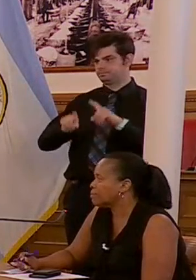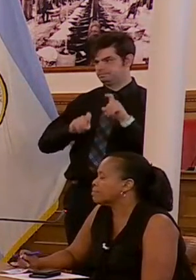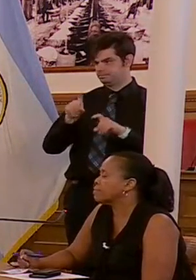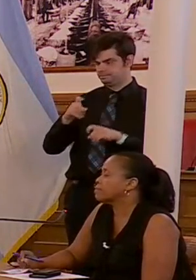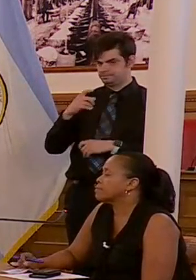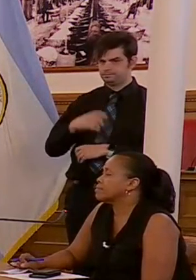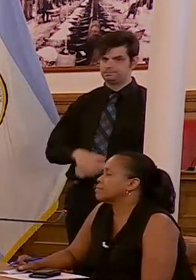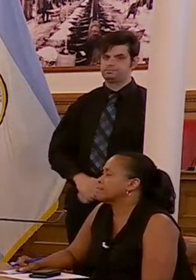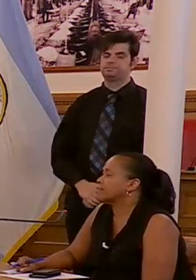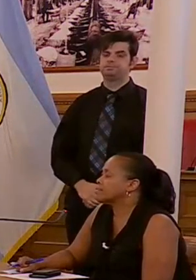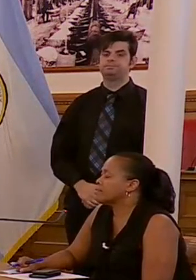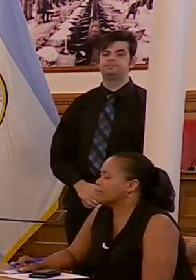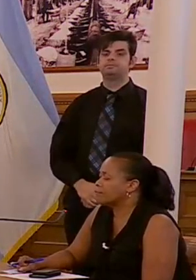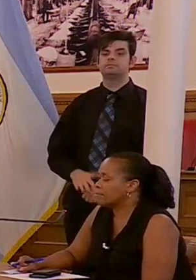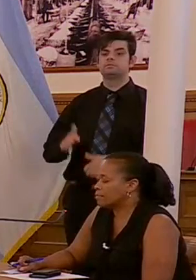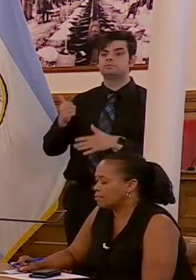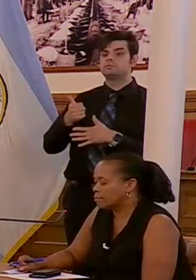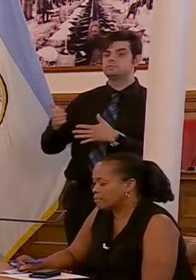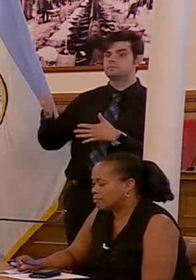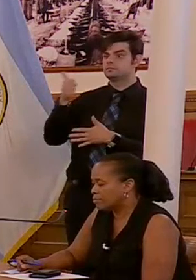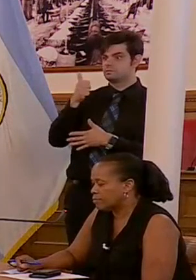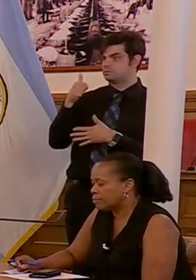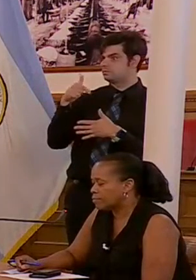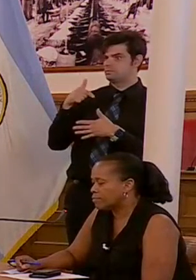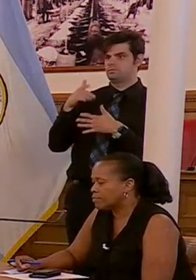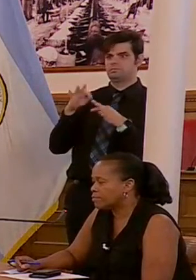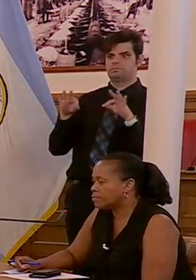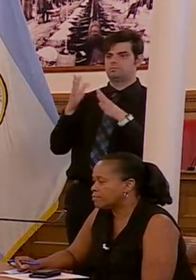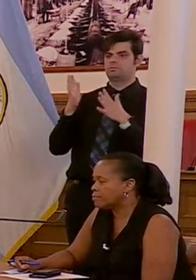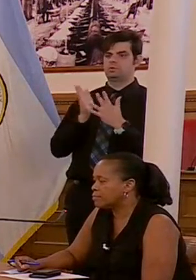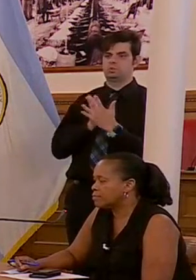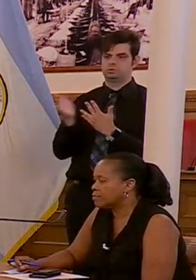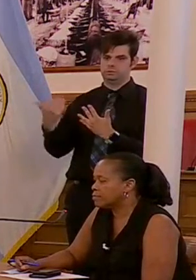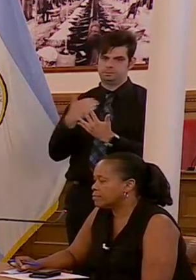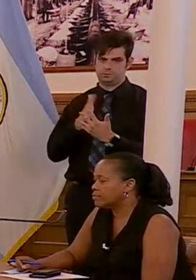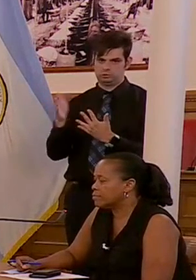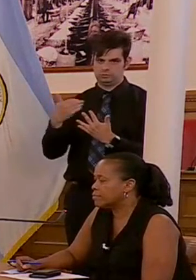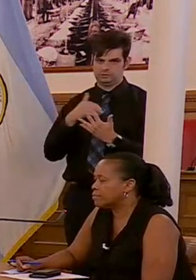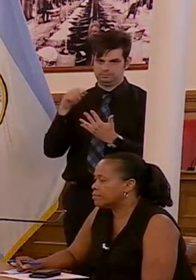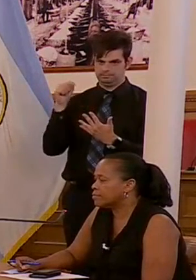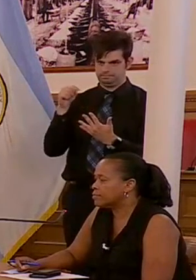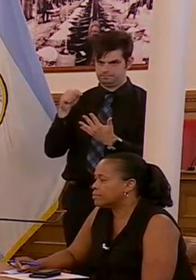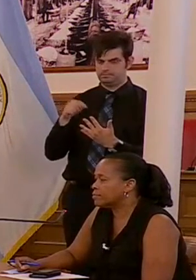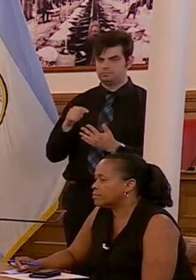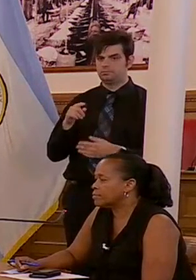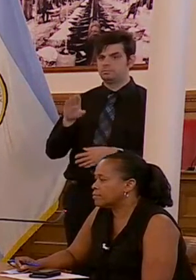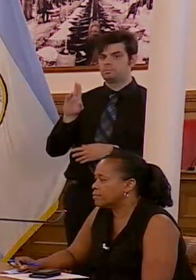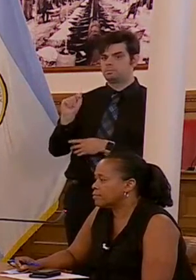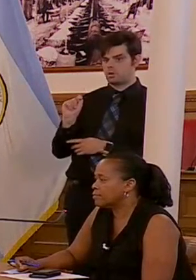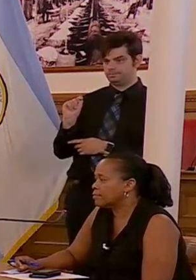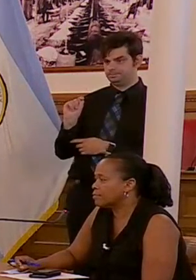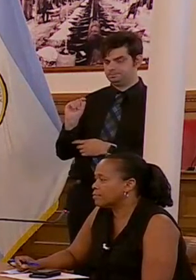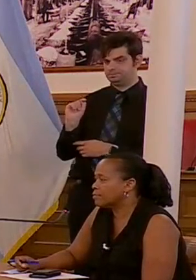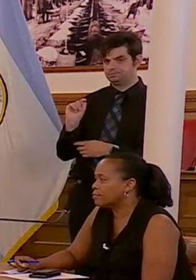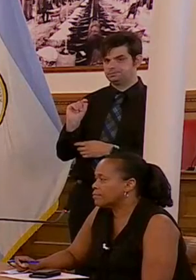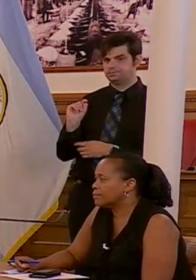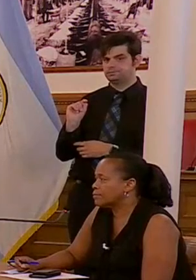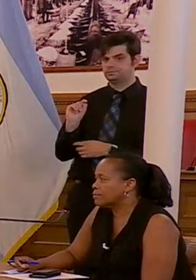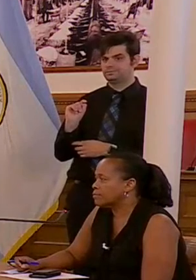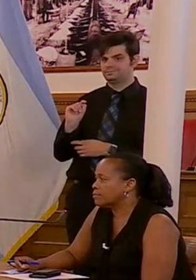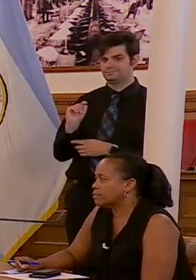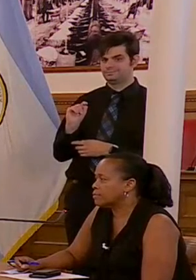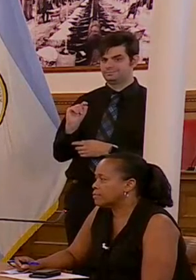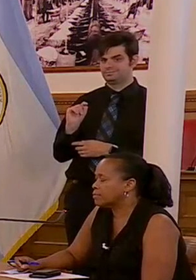have a hearing officer that would that would make the final determination. So that's the process that we